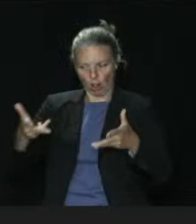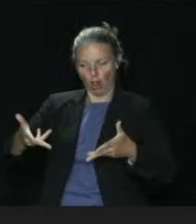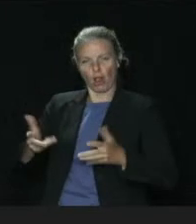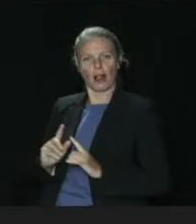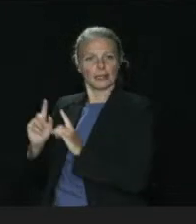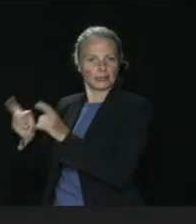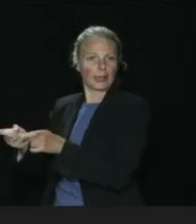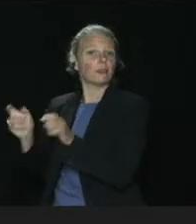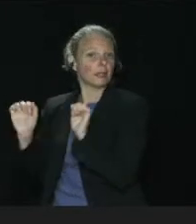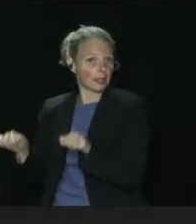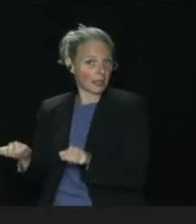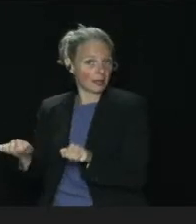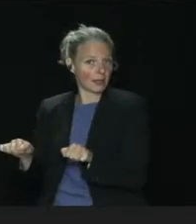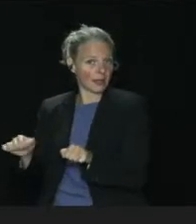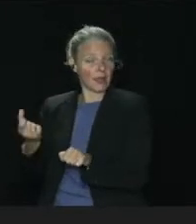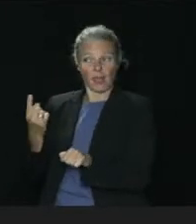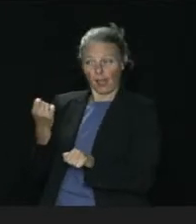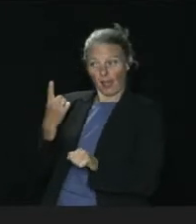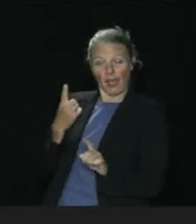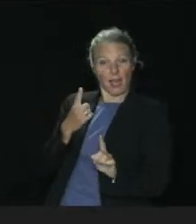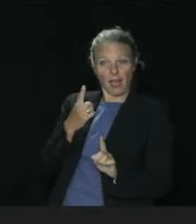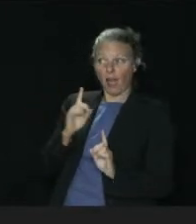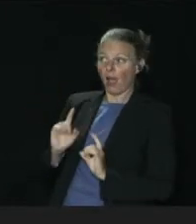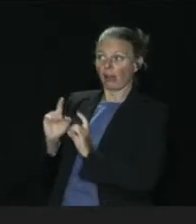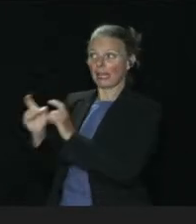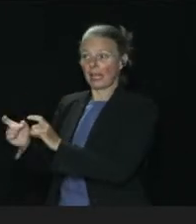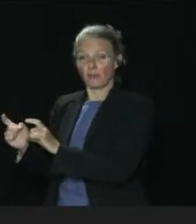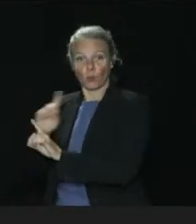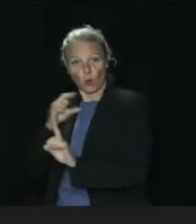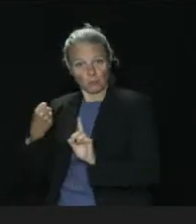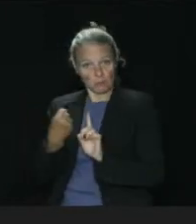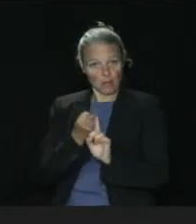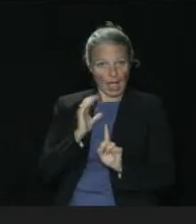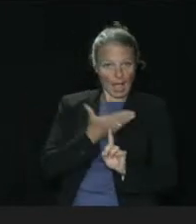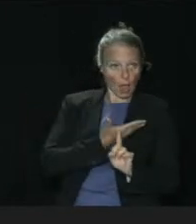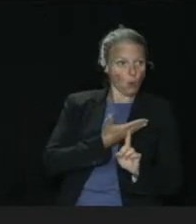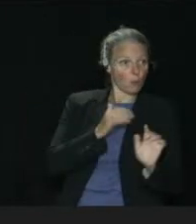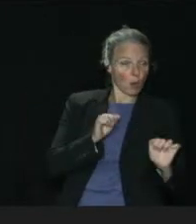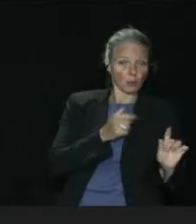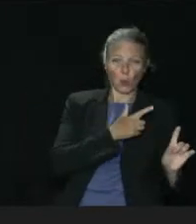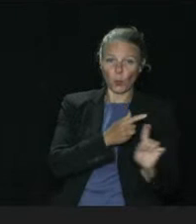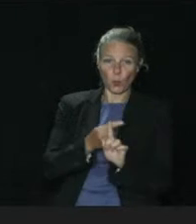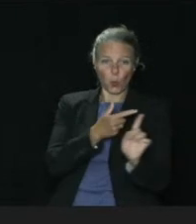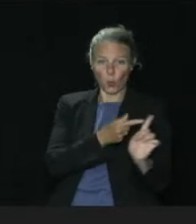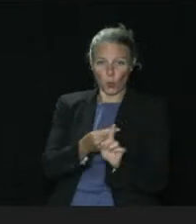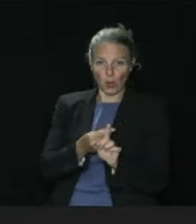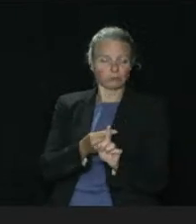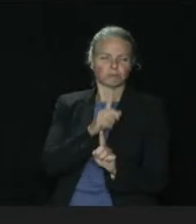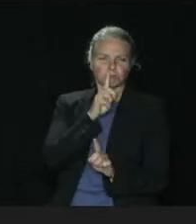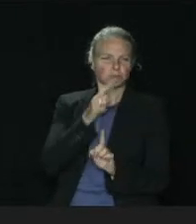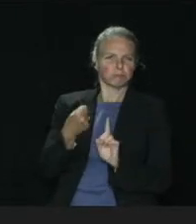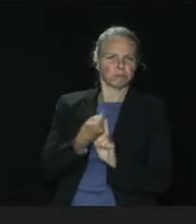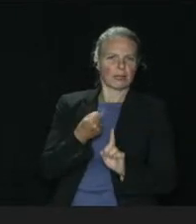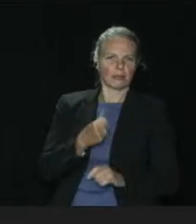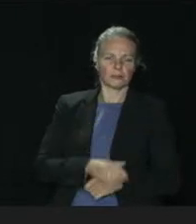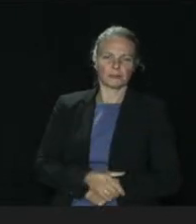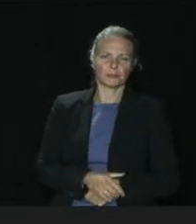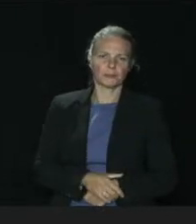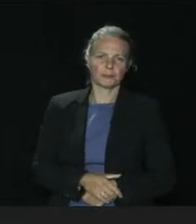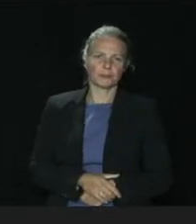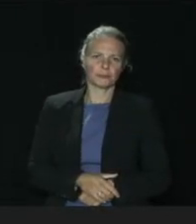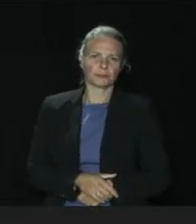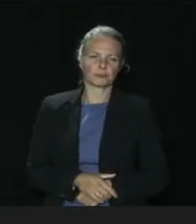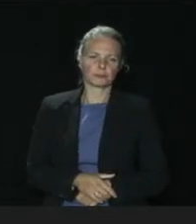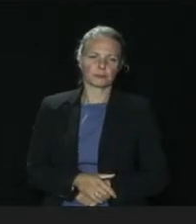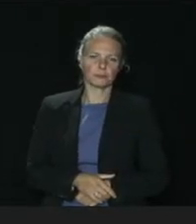assure you that it will not impact our objective of fully vaccinating all Canadians by the end of September.